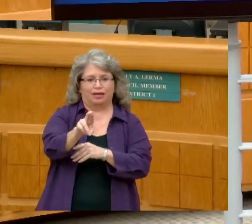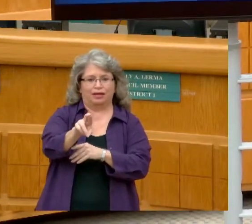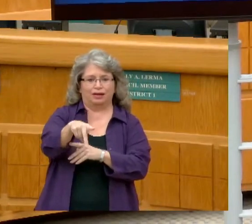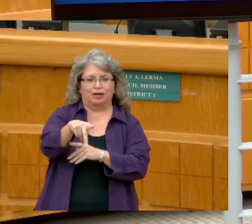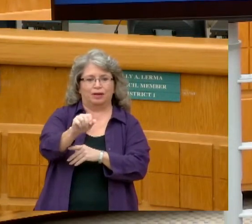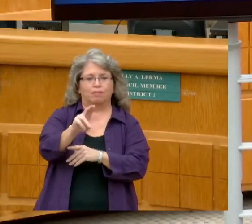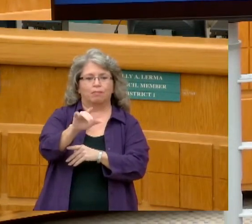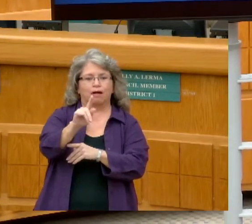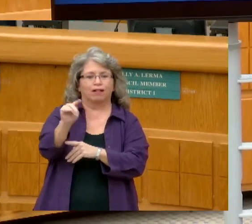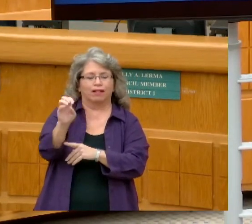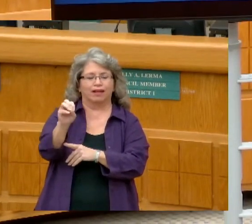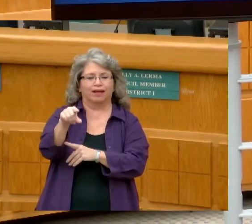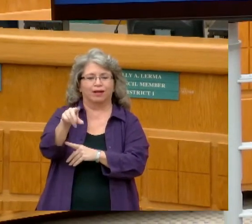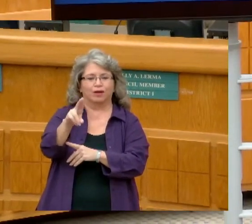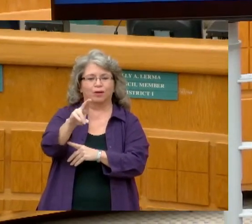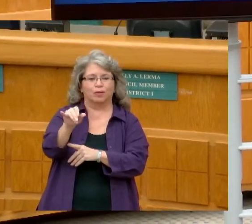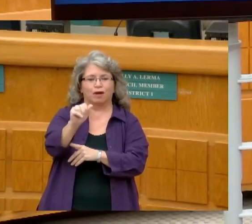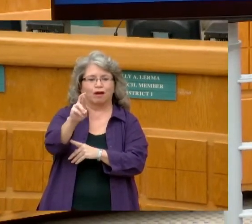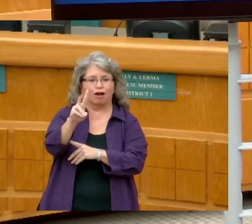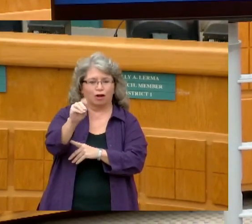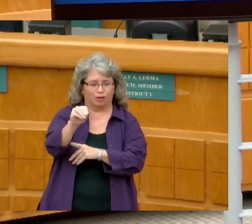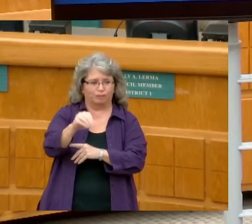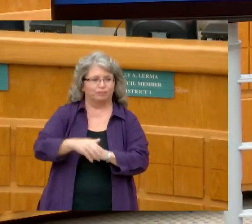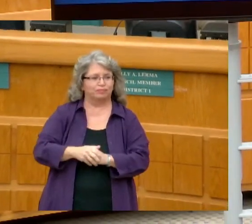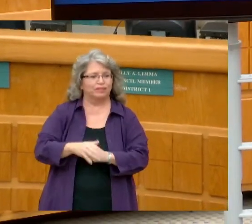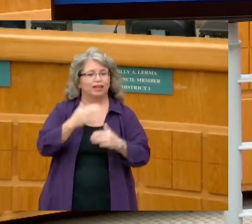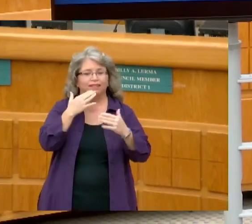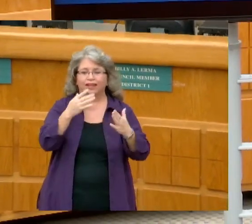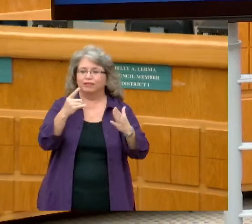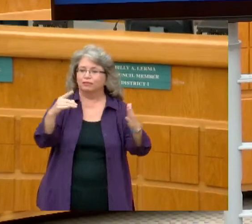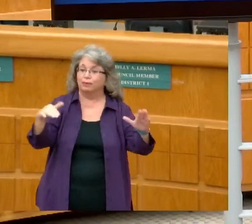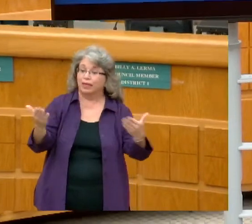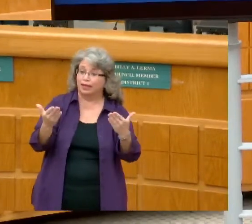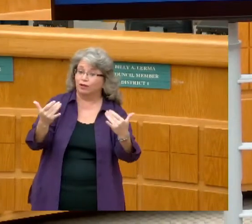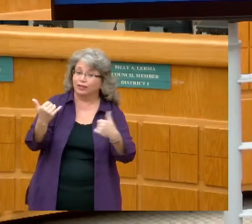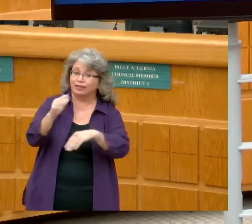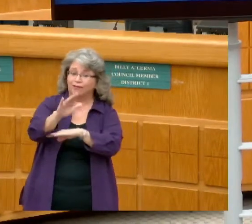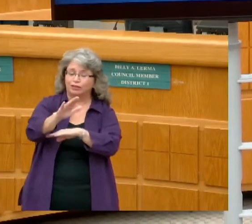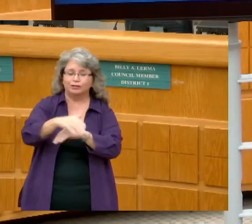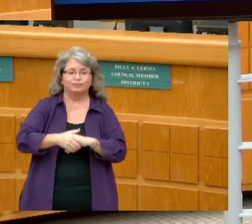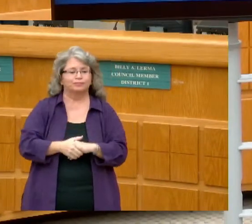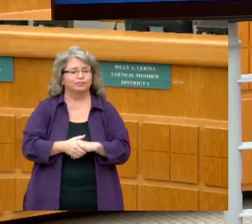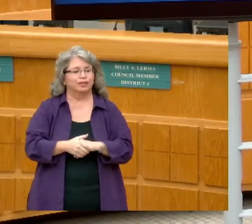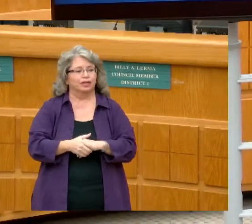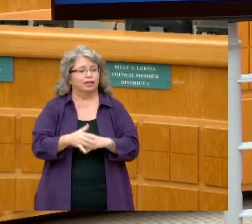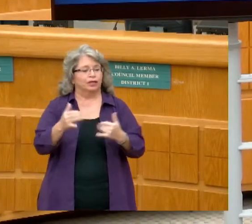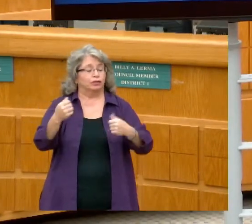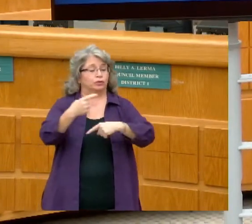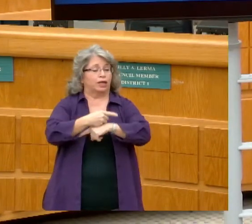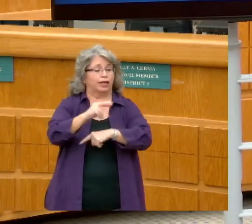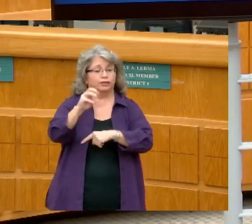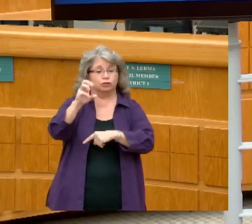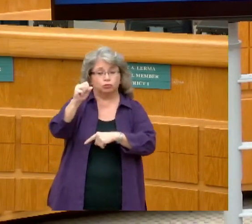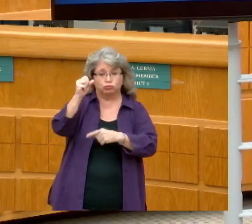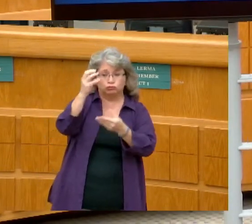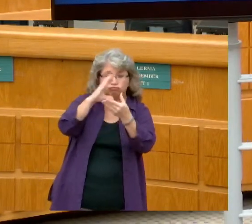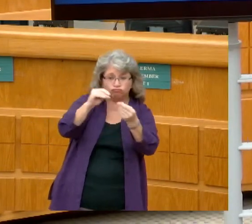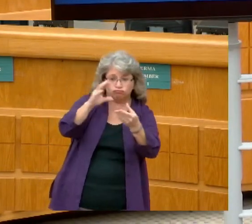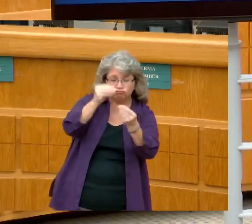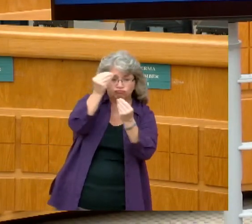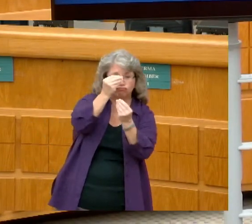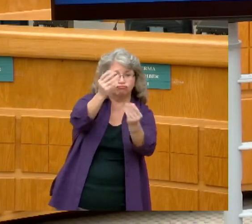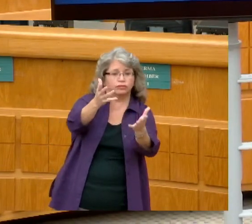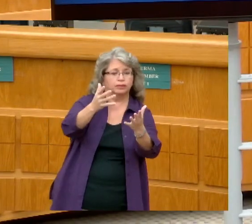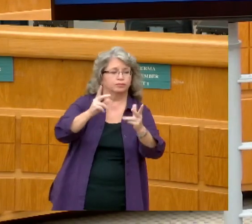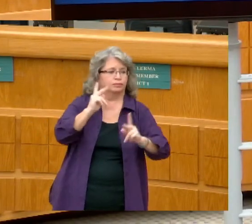Paulette Guajardo. Thank you for joining us this afternoon as we're hosting today's news briefing to update residents